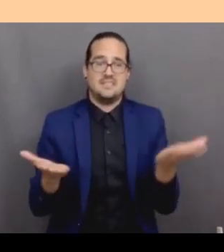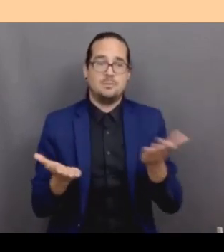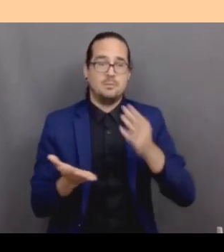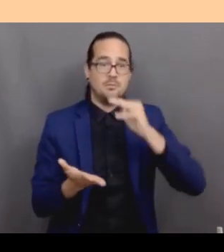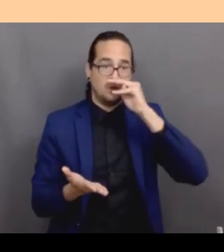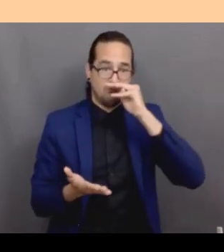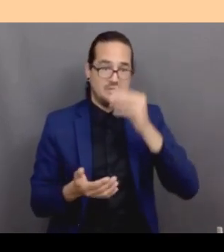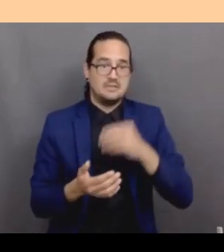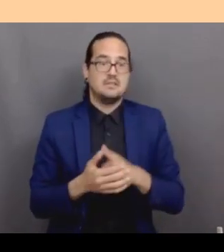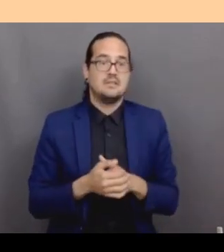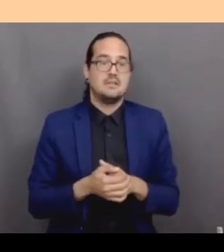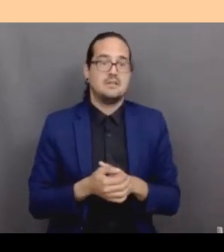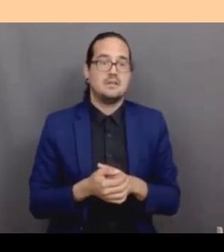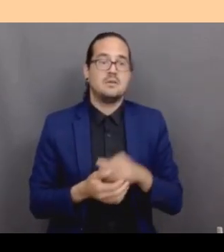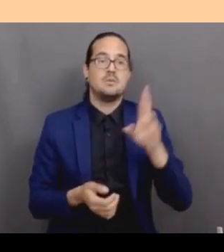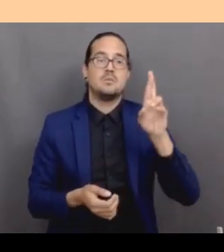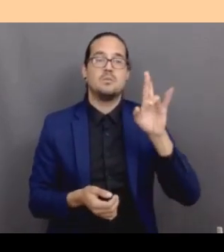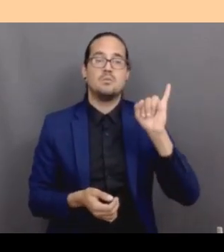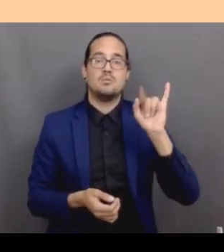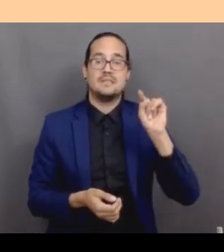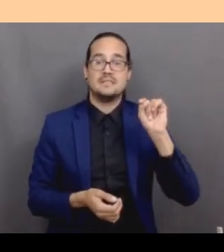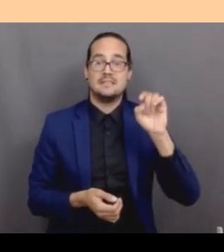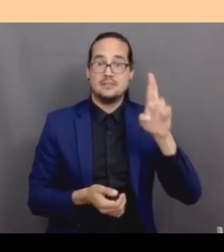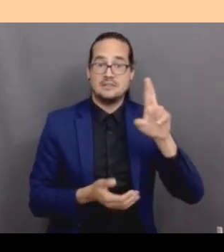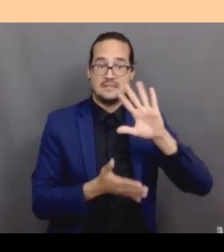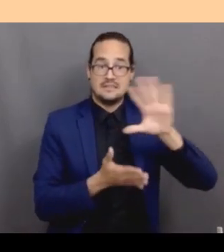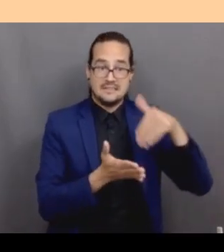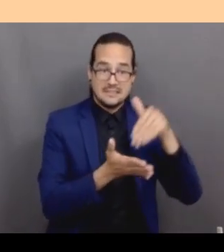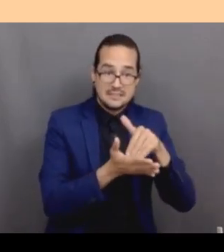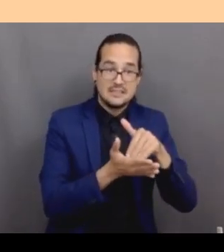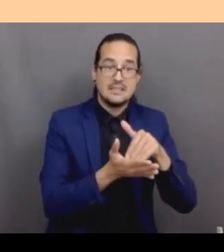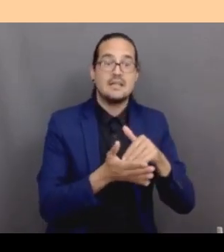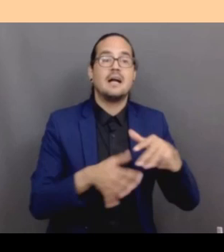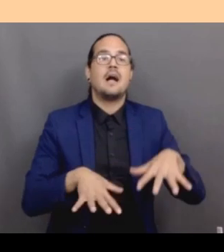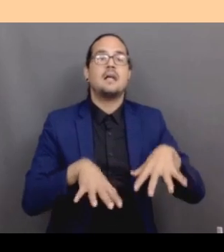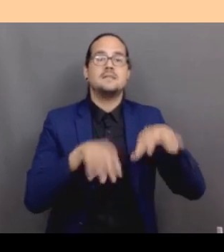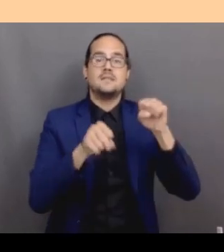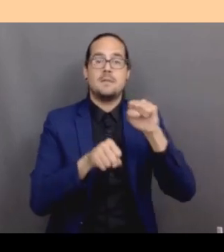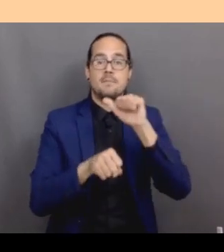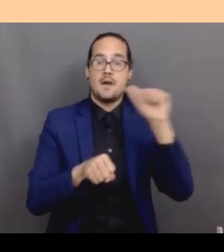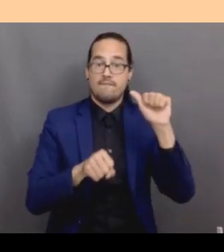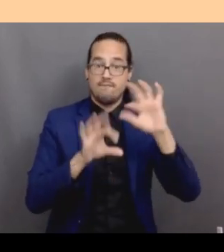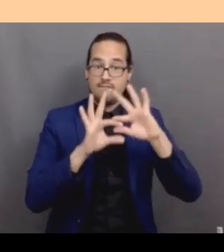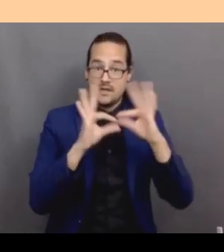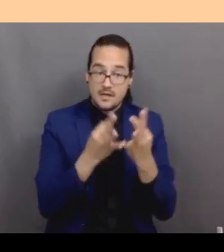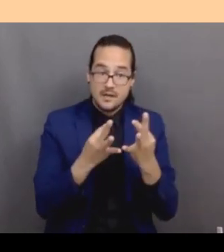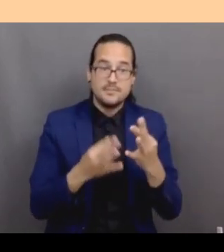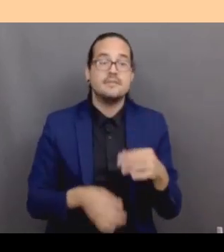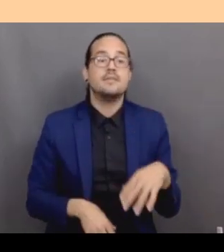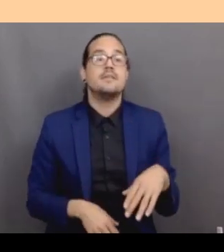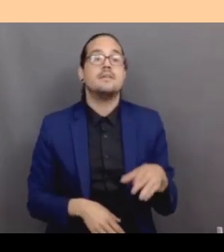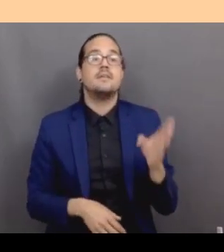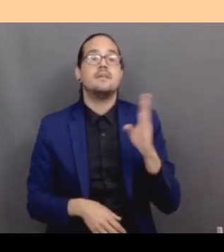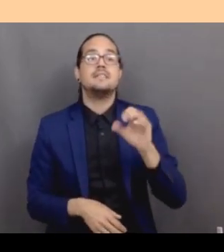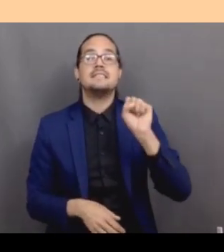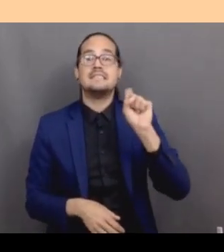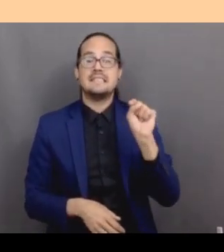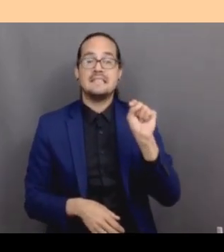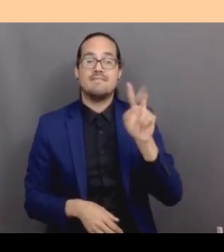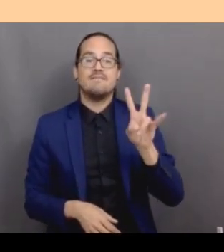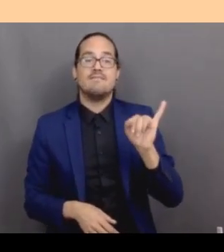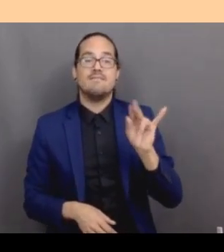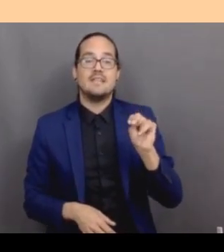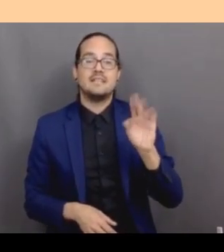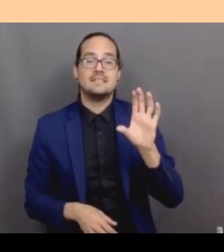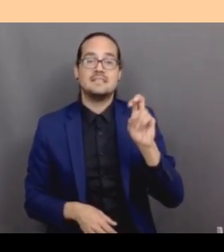Family of Marin, the county, the Community Action Marin, St. Vincent de Paul of Marin, North Marin Community Services, and